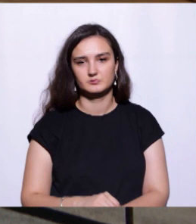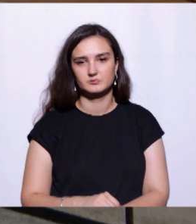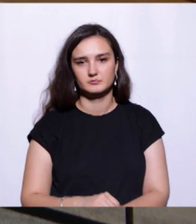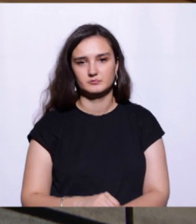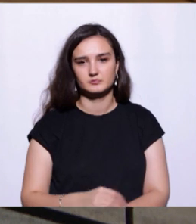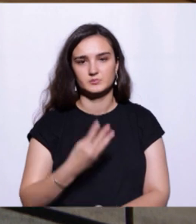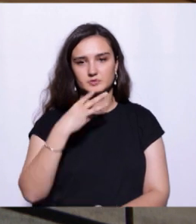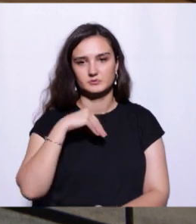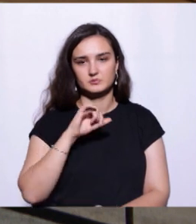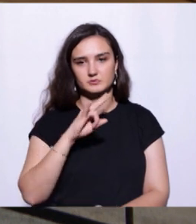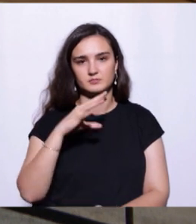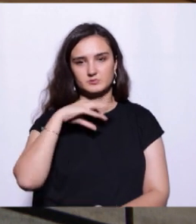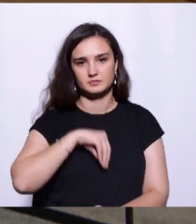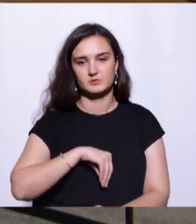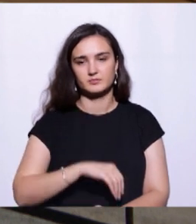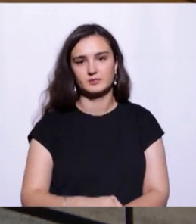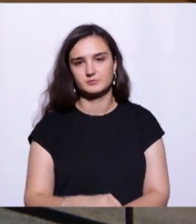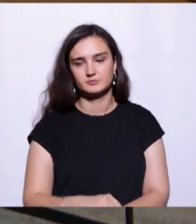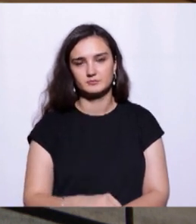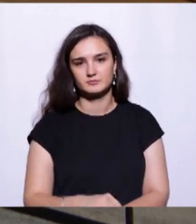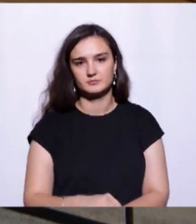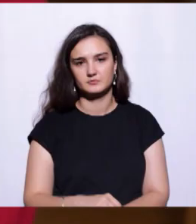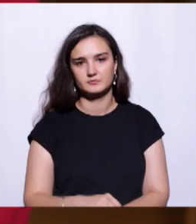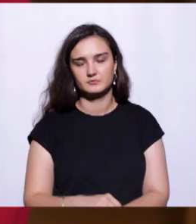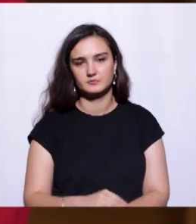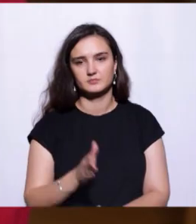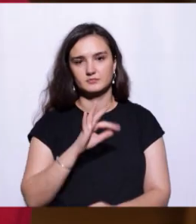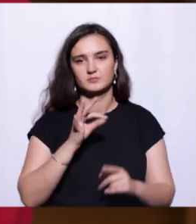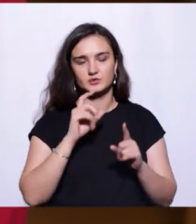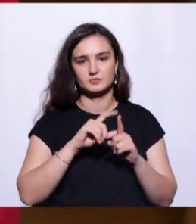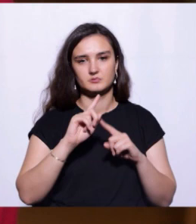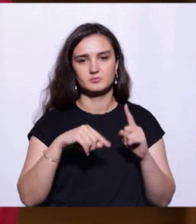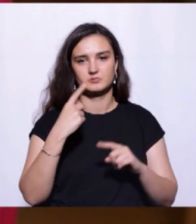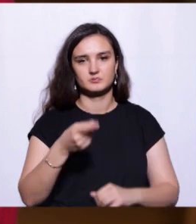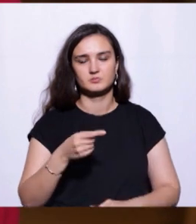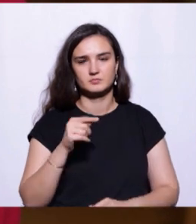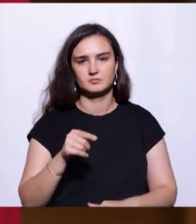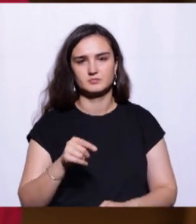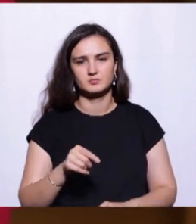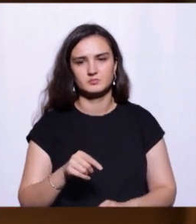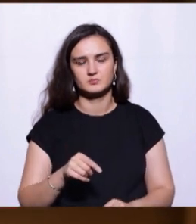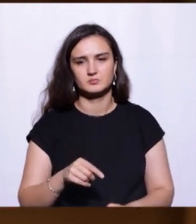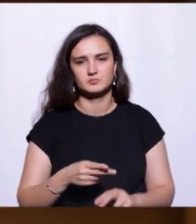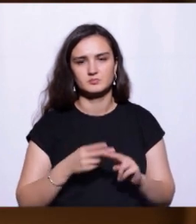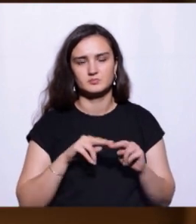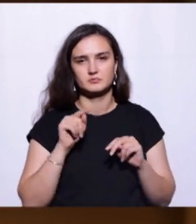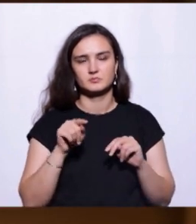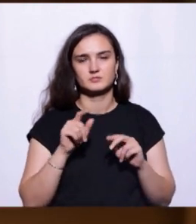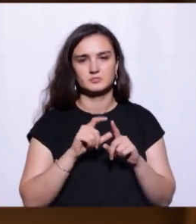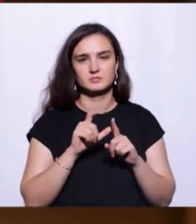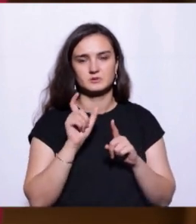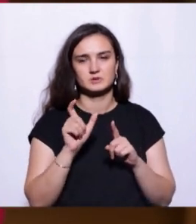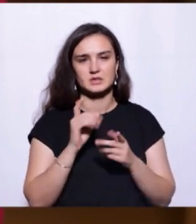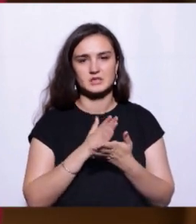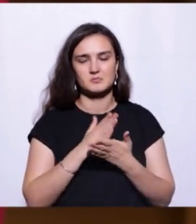Swallow, chaqlapva an qlapva. Let's look at our next word, intestine. Intestine is a noun, and